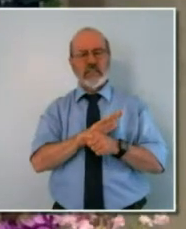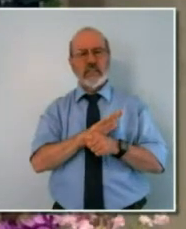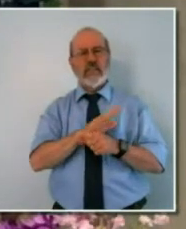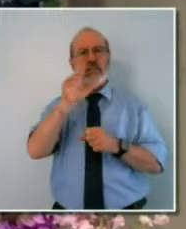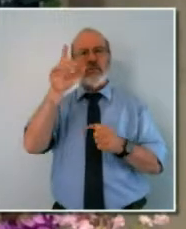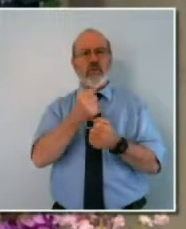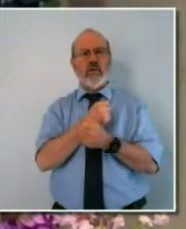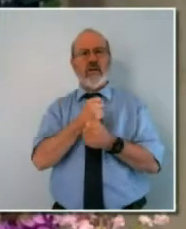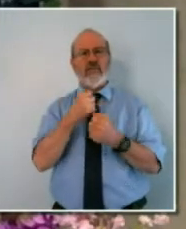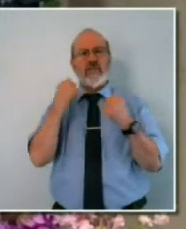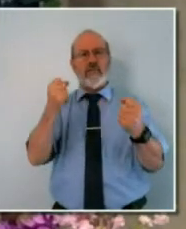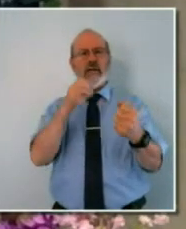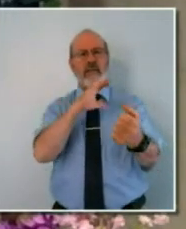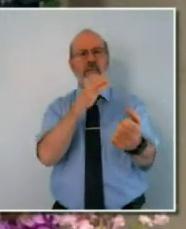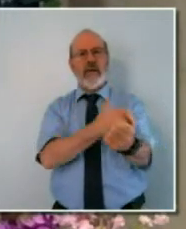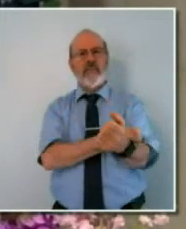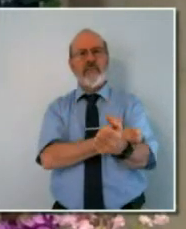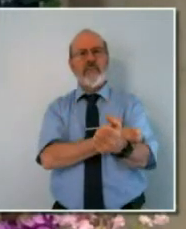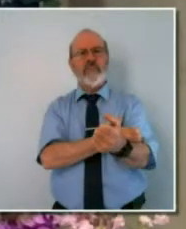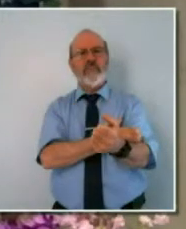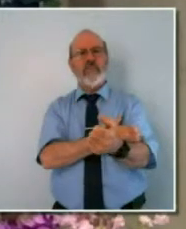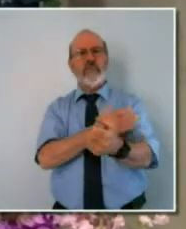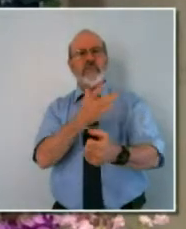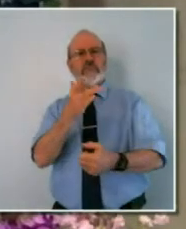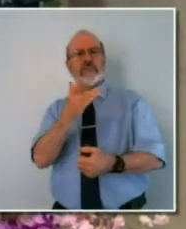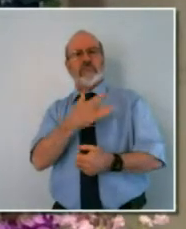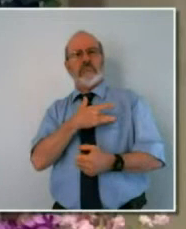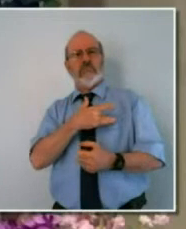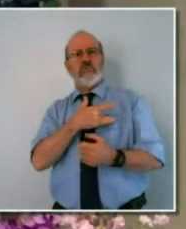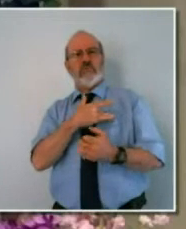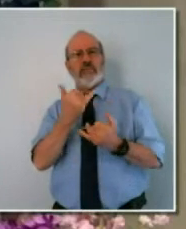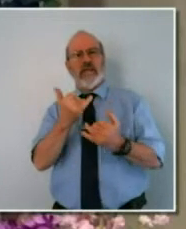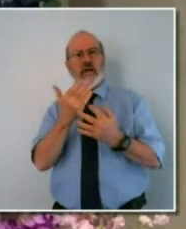your mighty power. Move now among us instead of